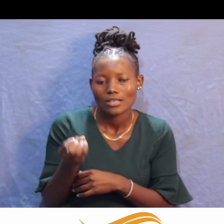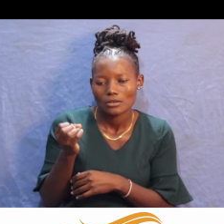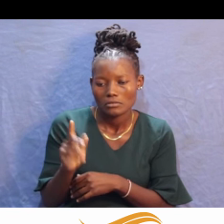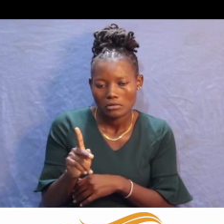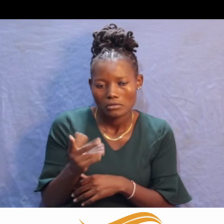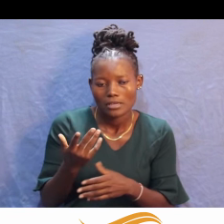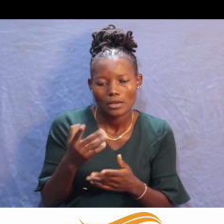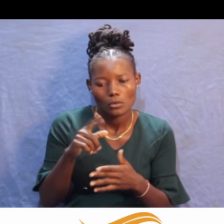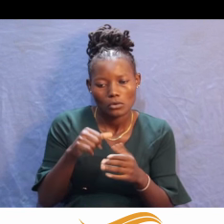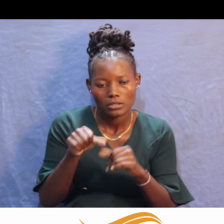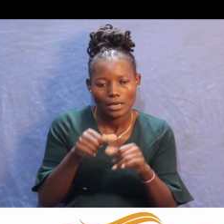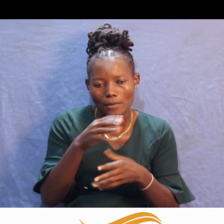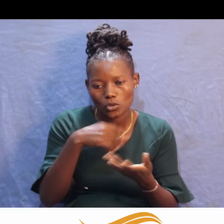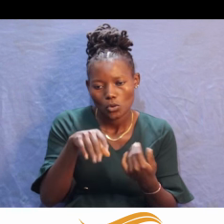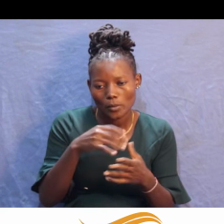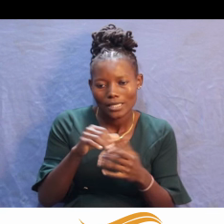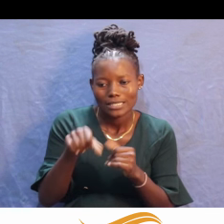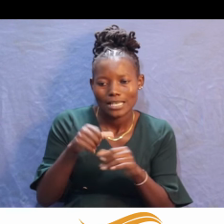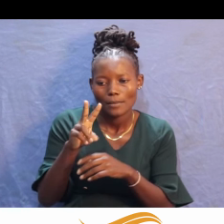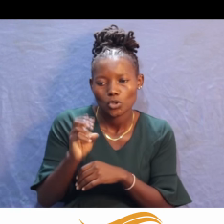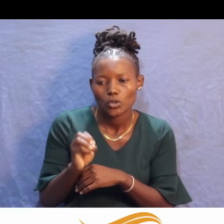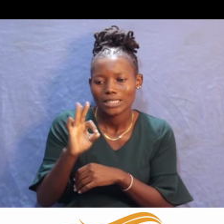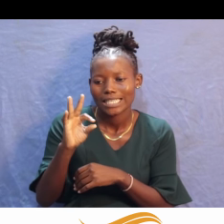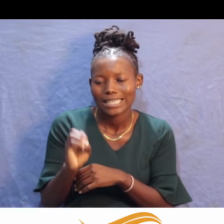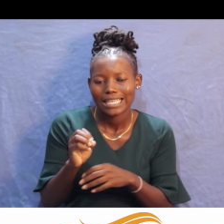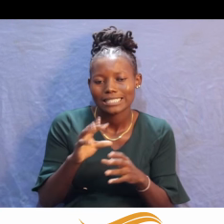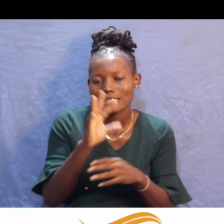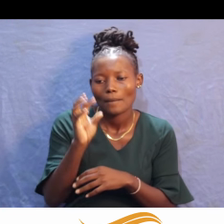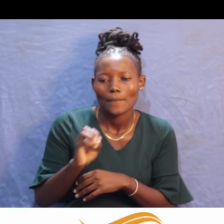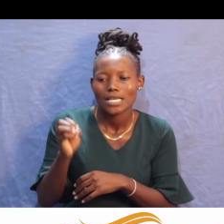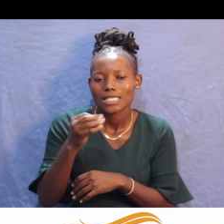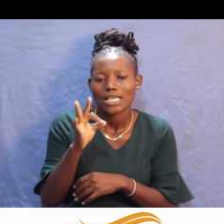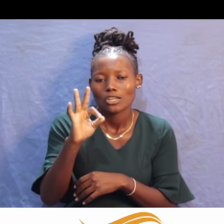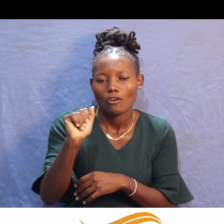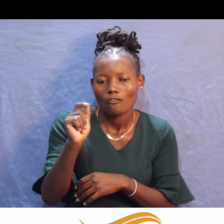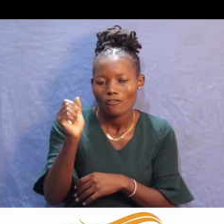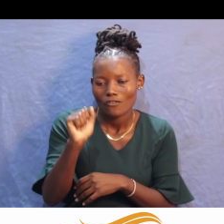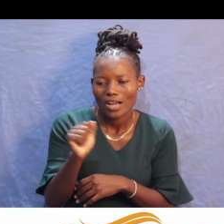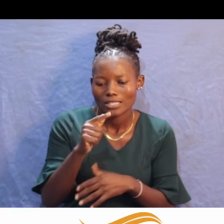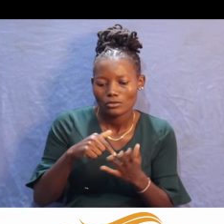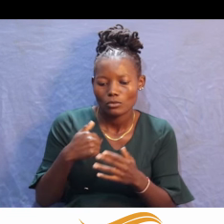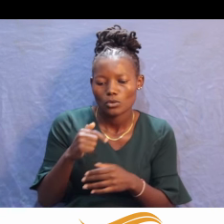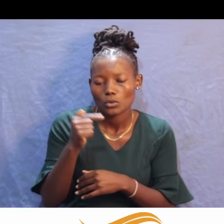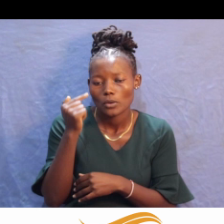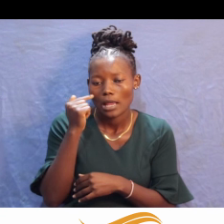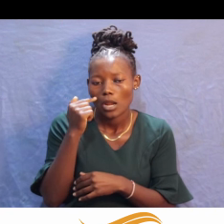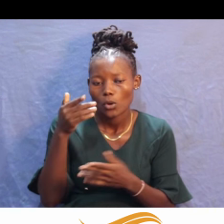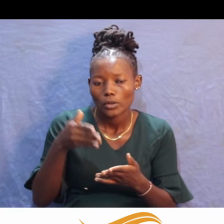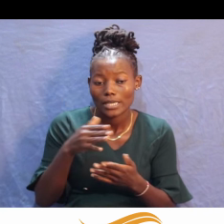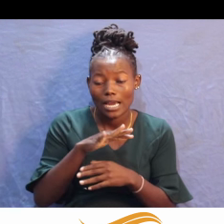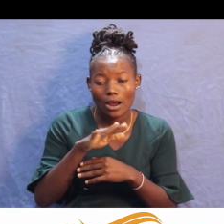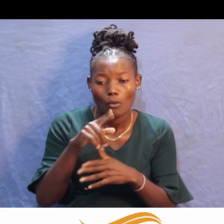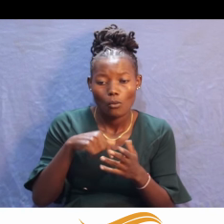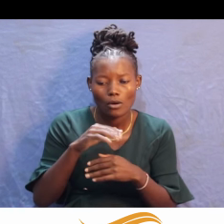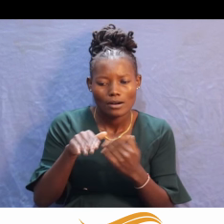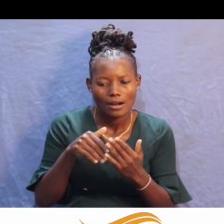is your meats, and about 20 to 30% of your fats. What you're looking at here, folks, is what our bodies,